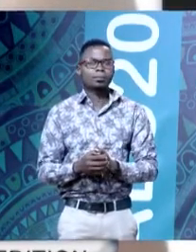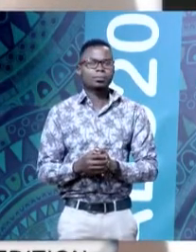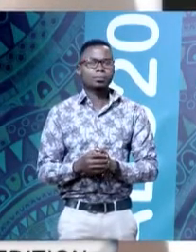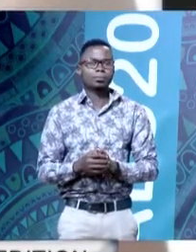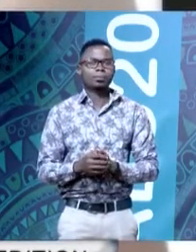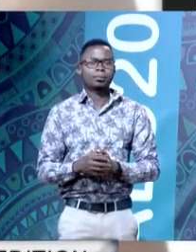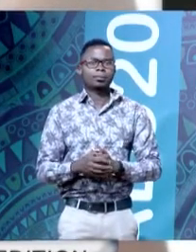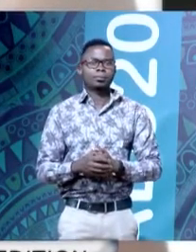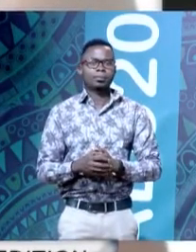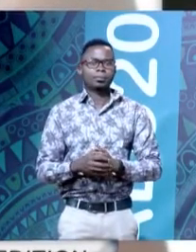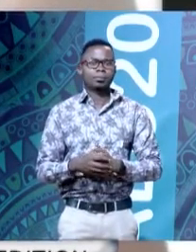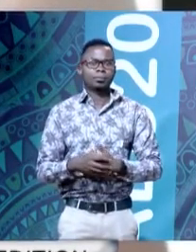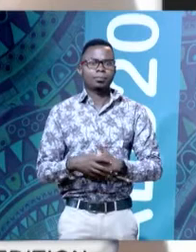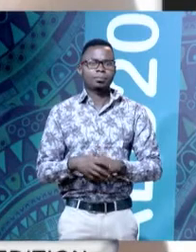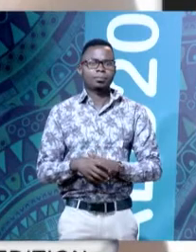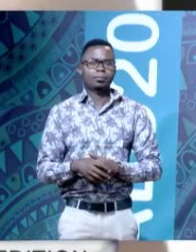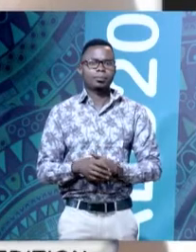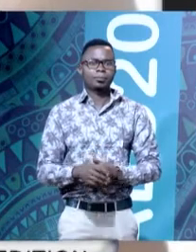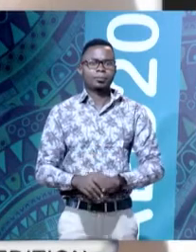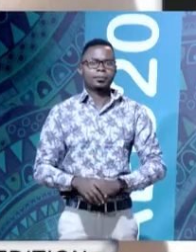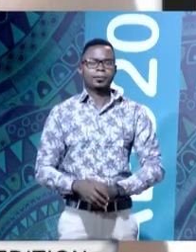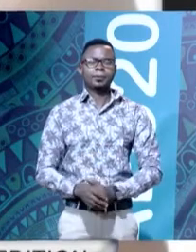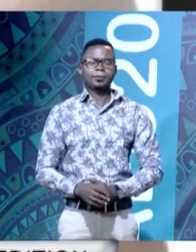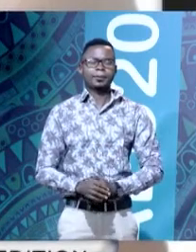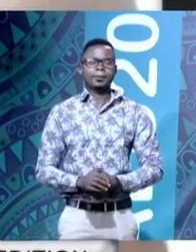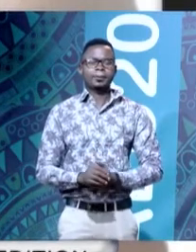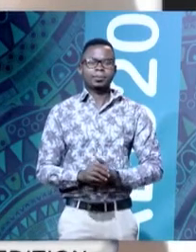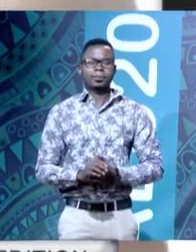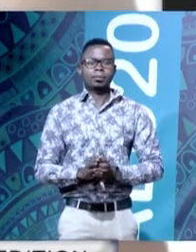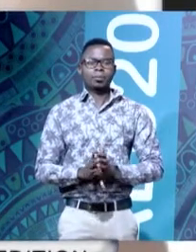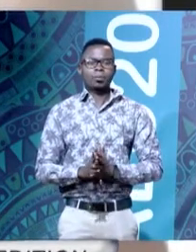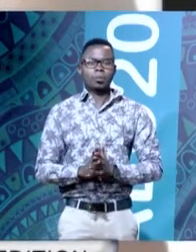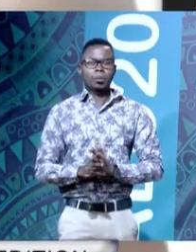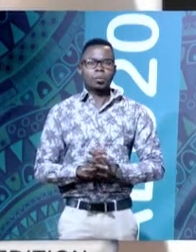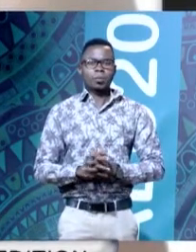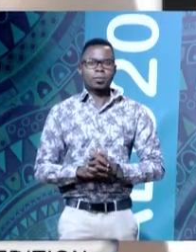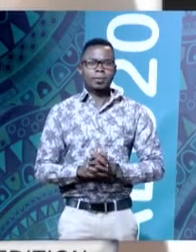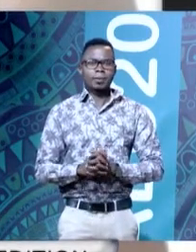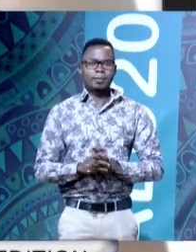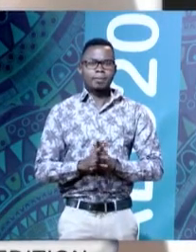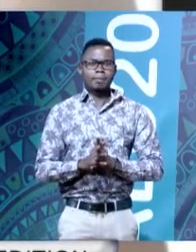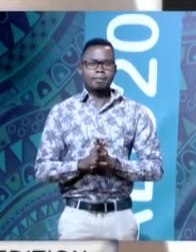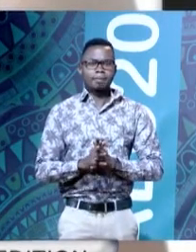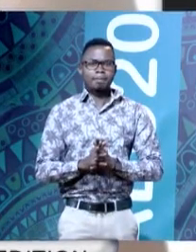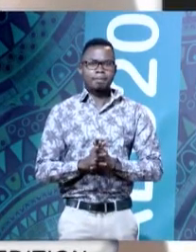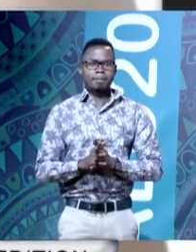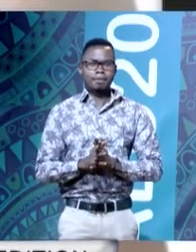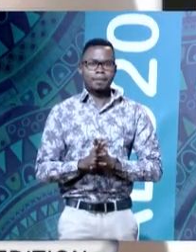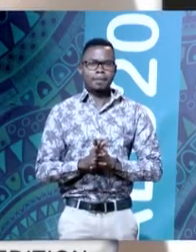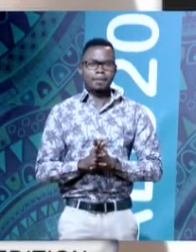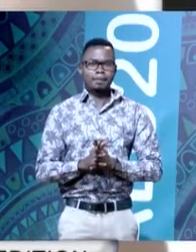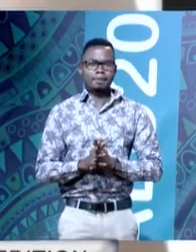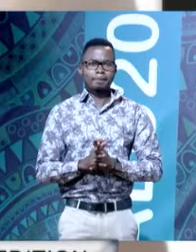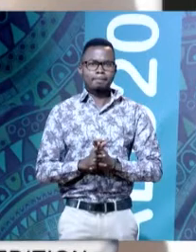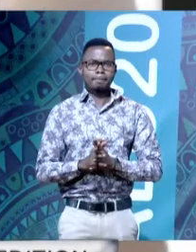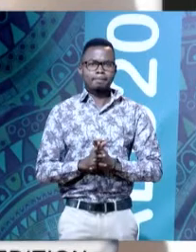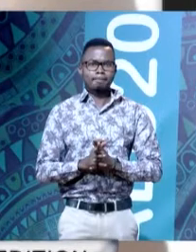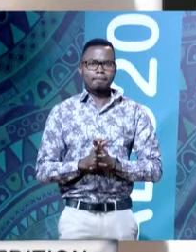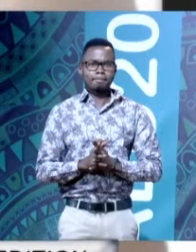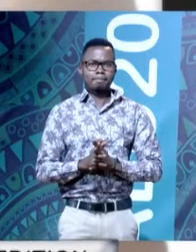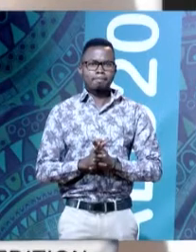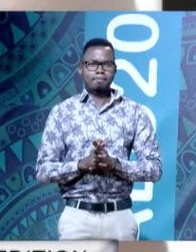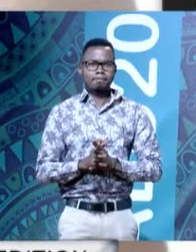role in all spheres, whether politically, economically, socially, the youth will make an impact.